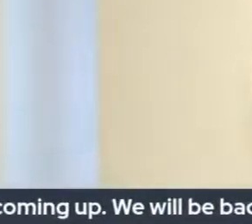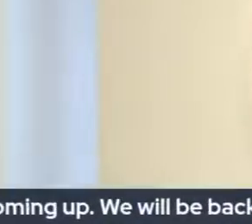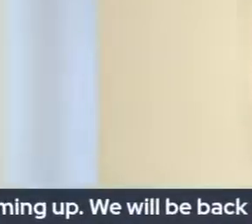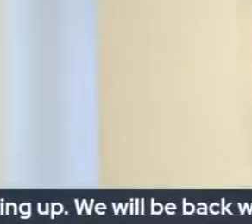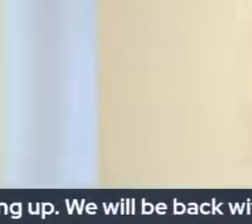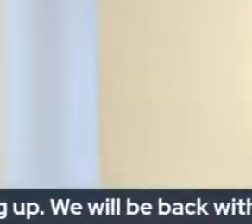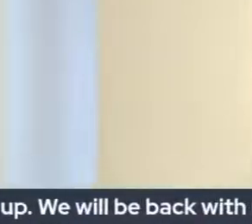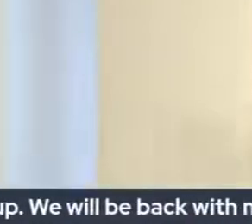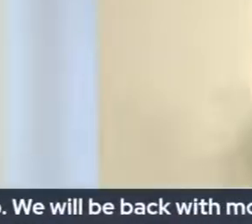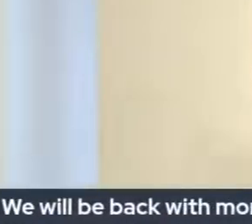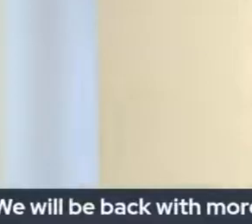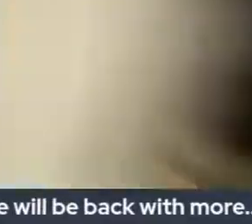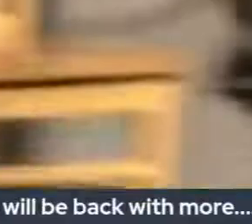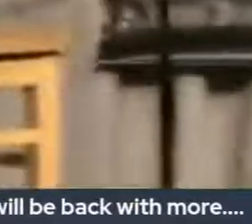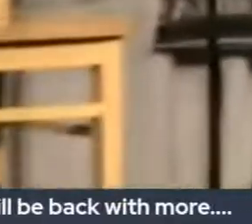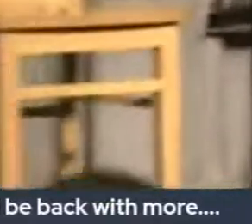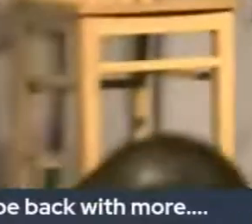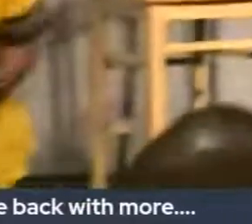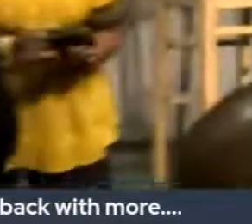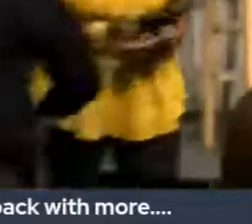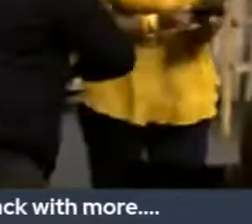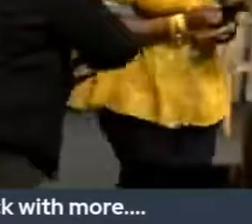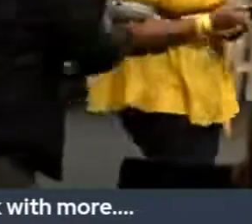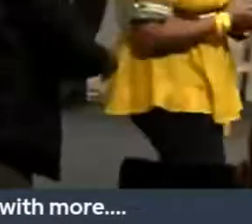Thank you.